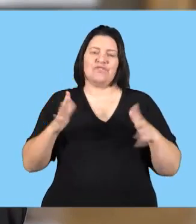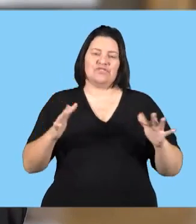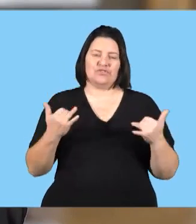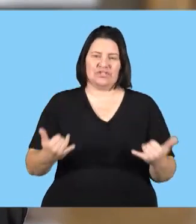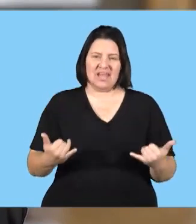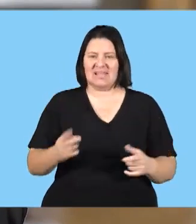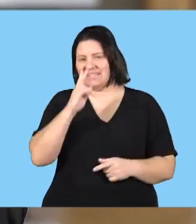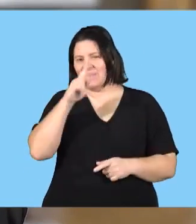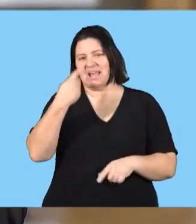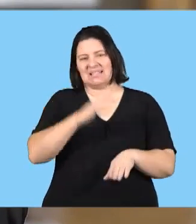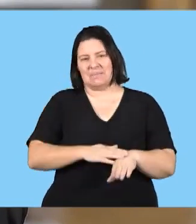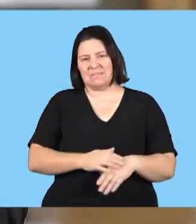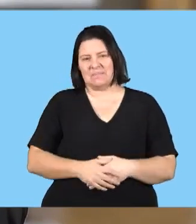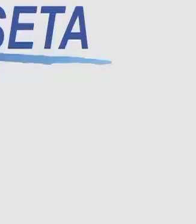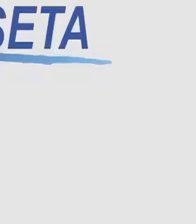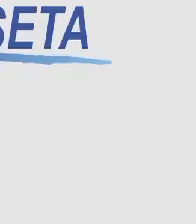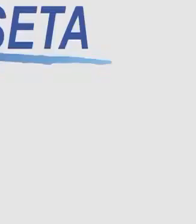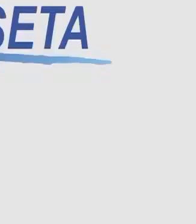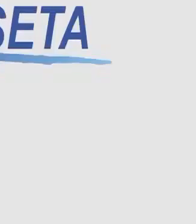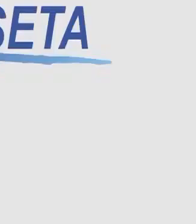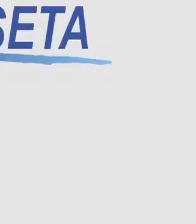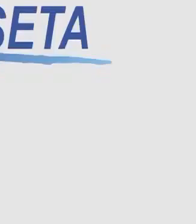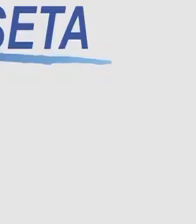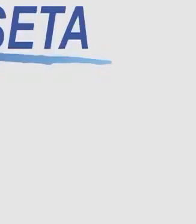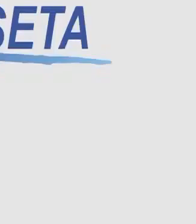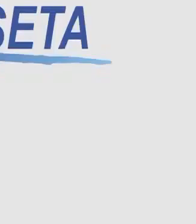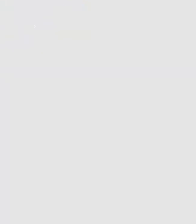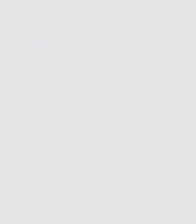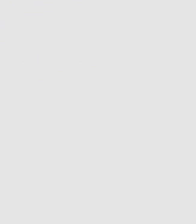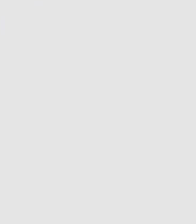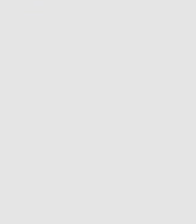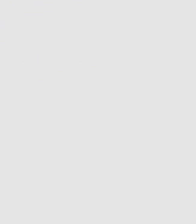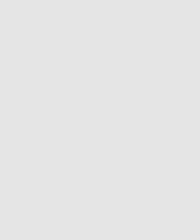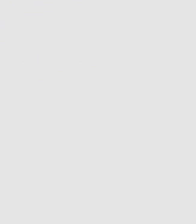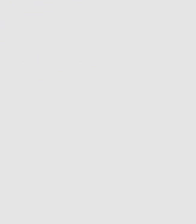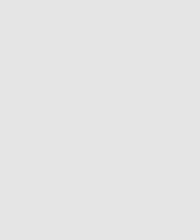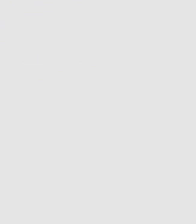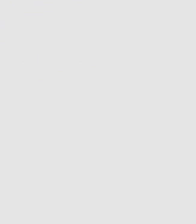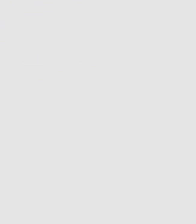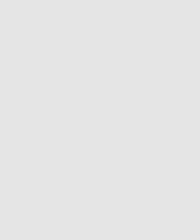it a day. I will see you next time.